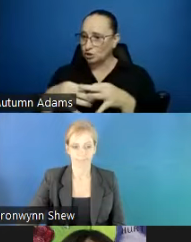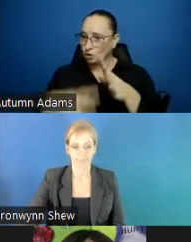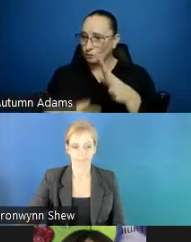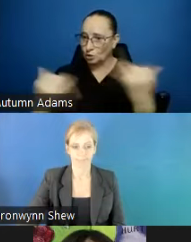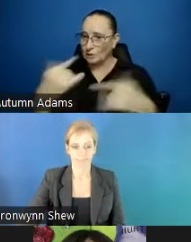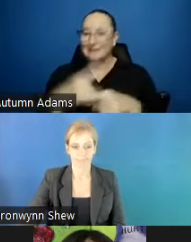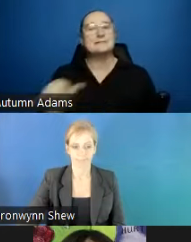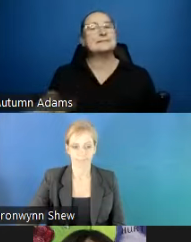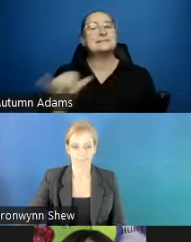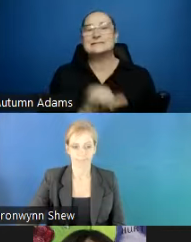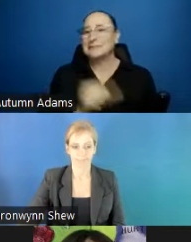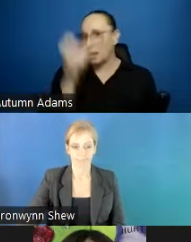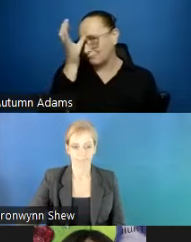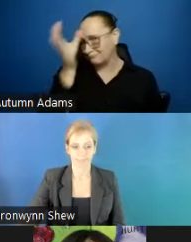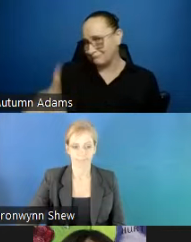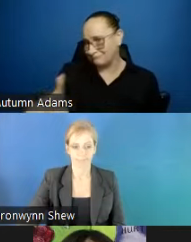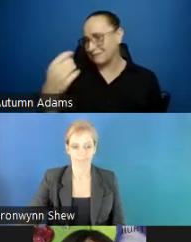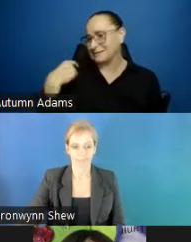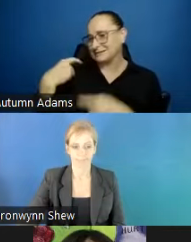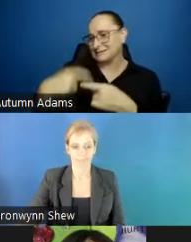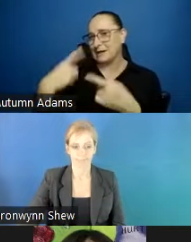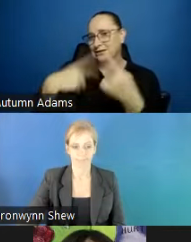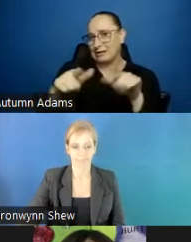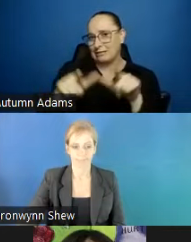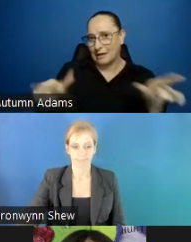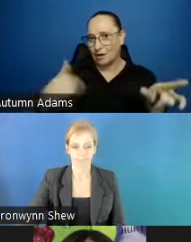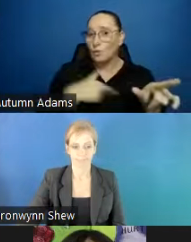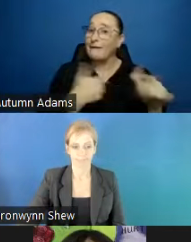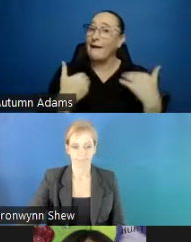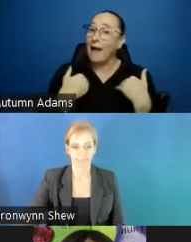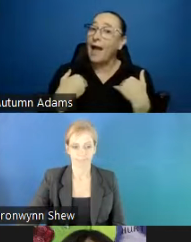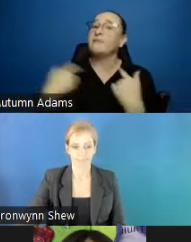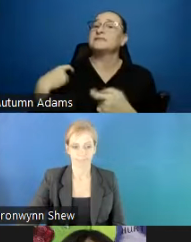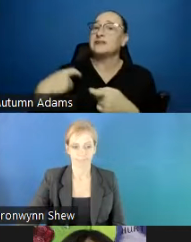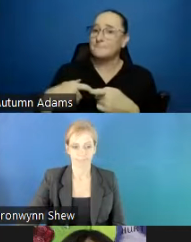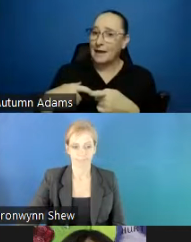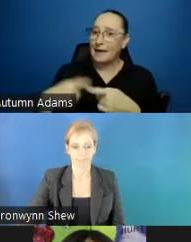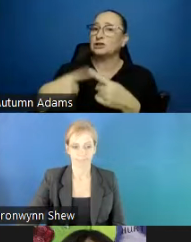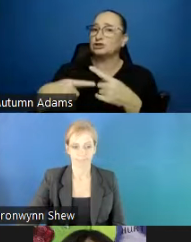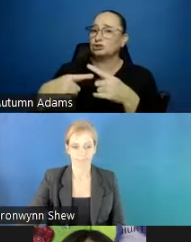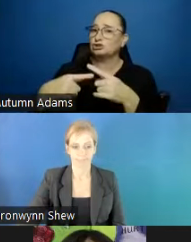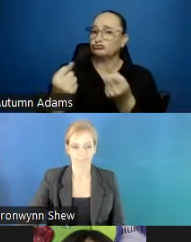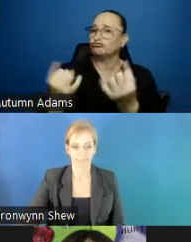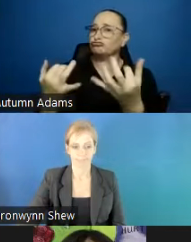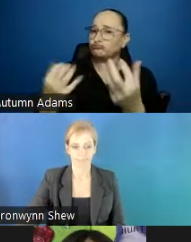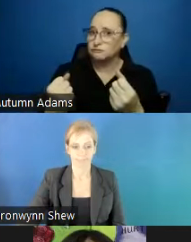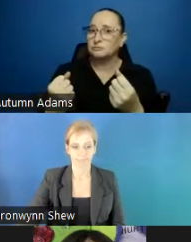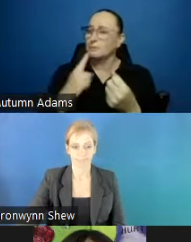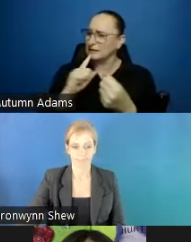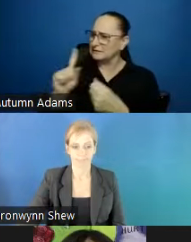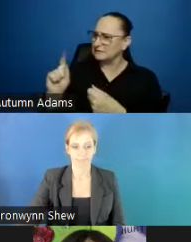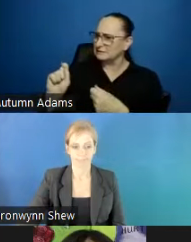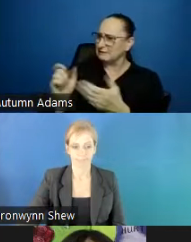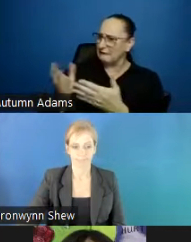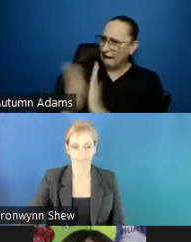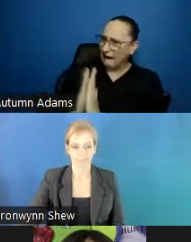Spanish Sign Language. We have Spanish Sign Language interpreters. So please make sure you ask them, what is your native language? What